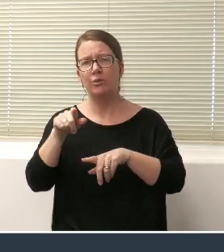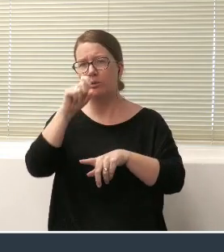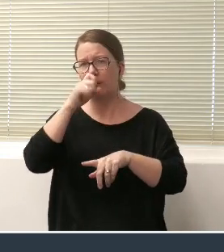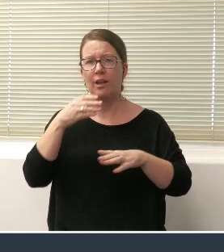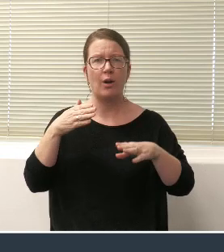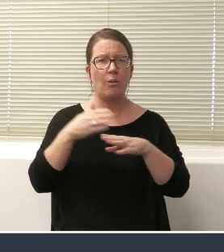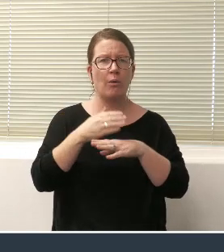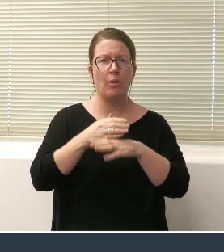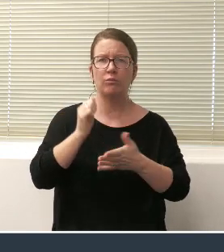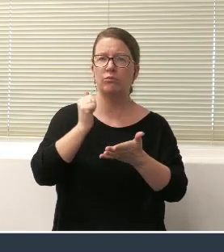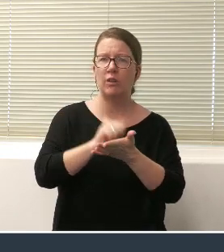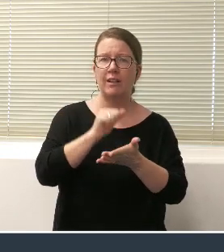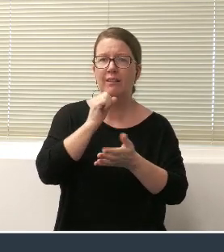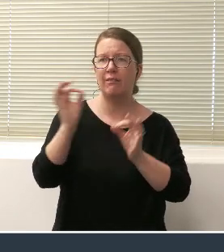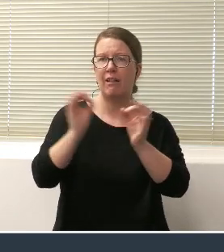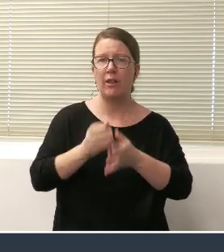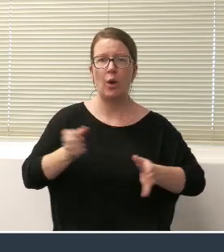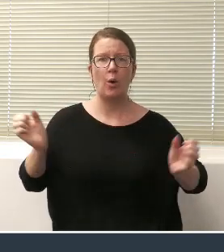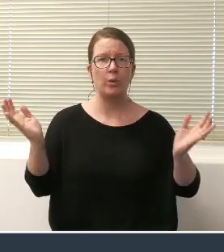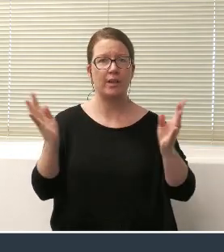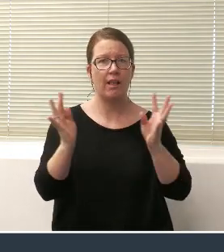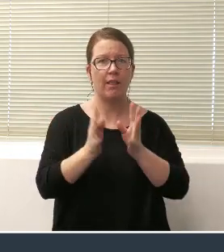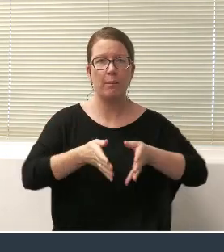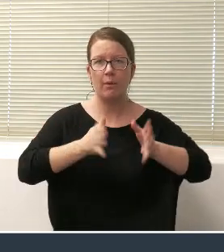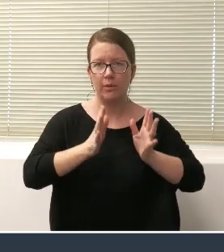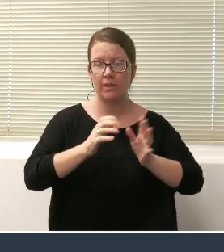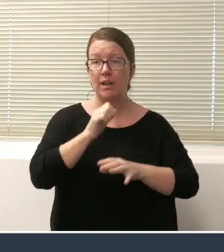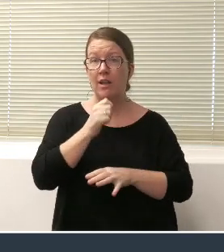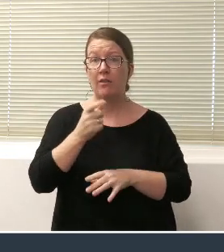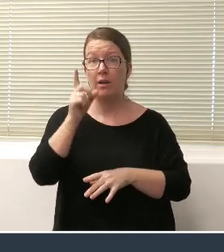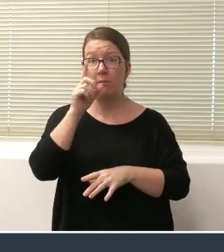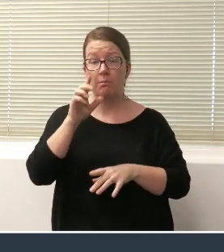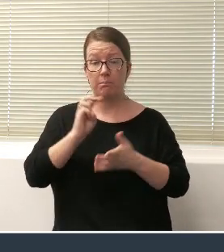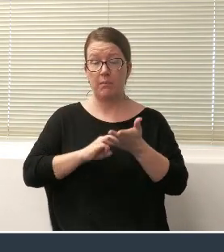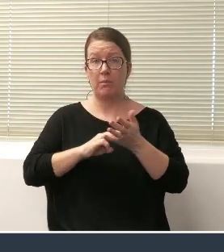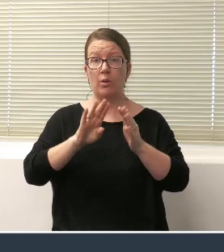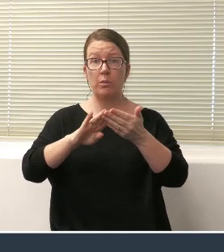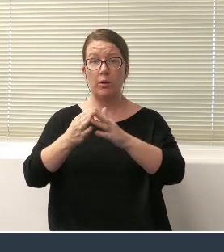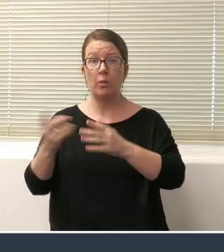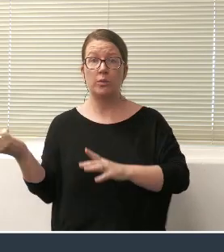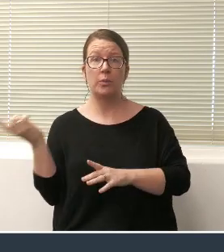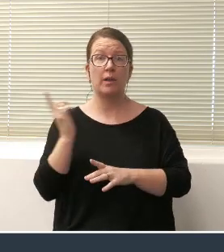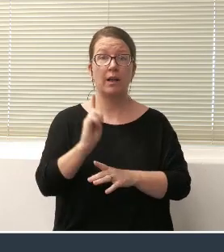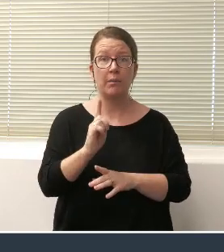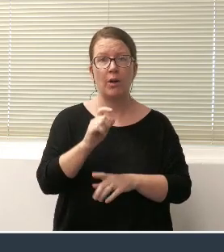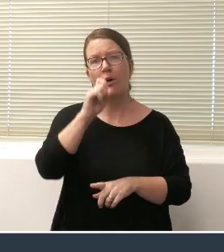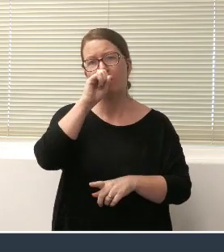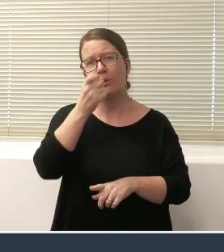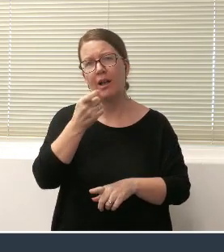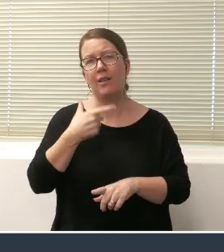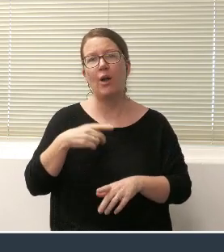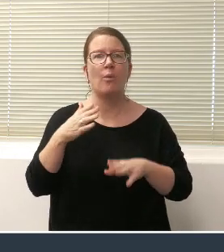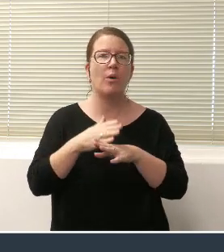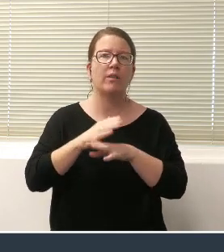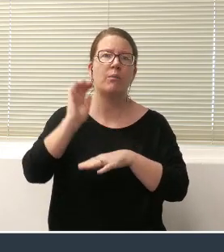without it. And I get that. If a member of the community wants to come in and speak with somebody and they're told, I'm sorry, you can't, they're working